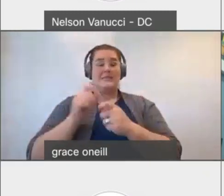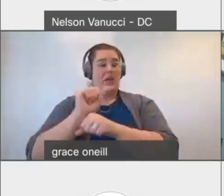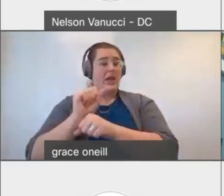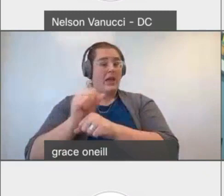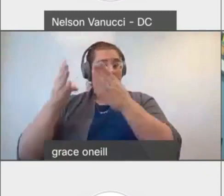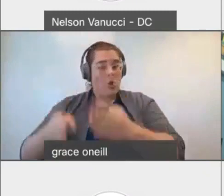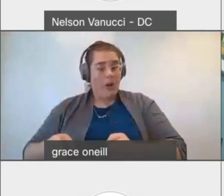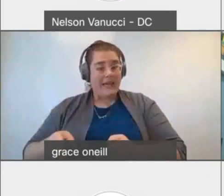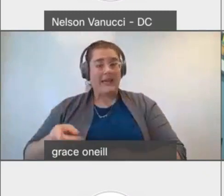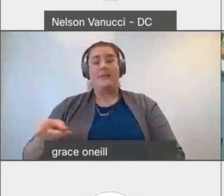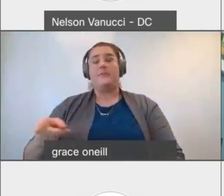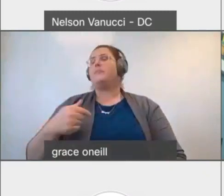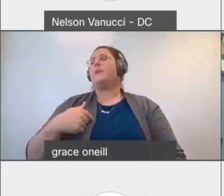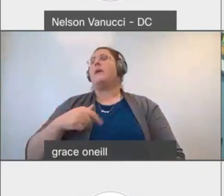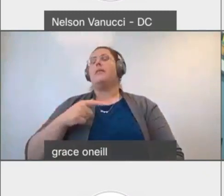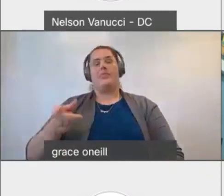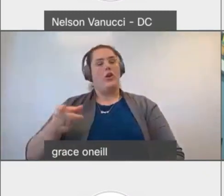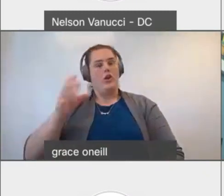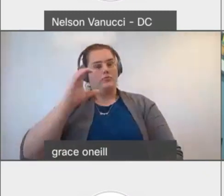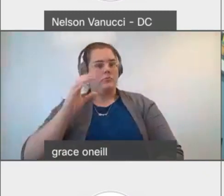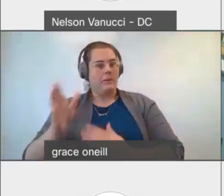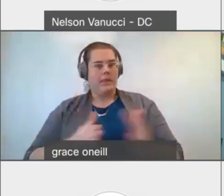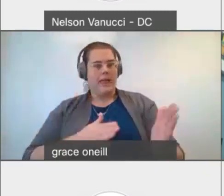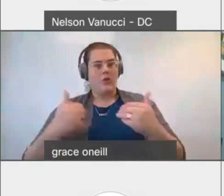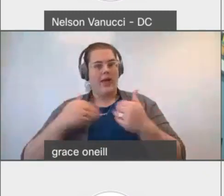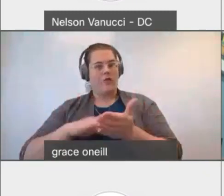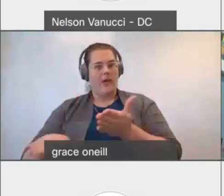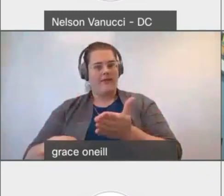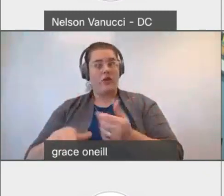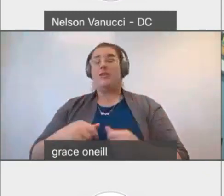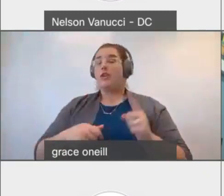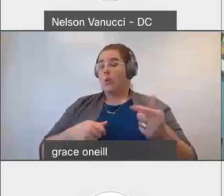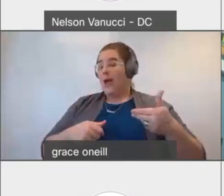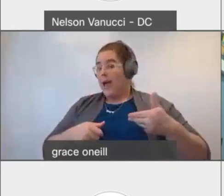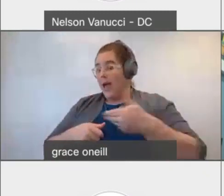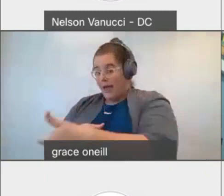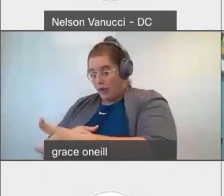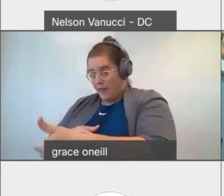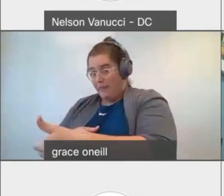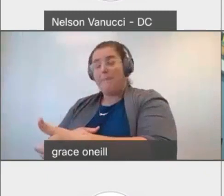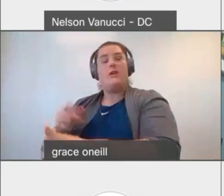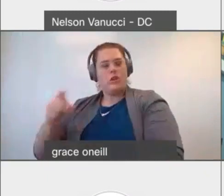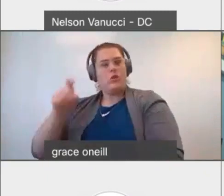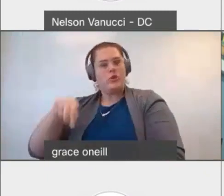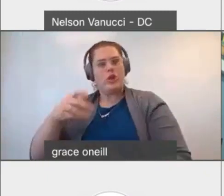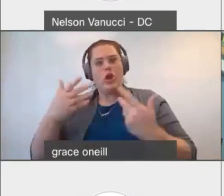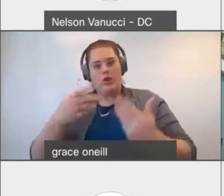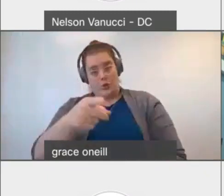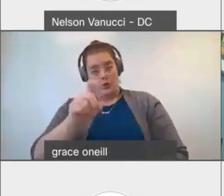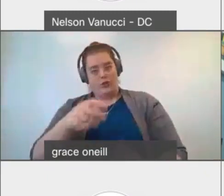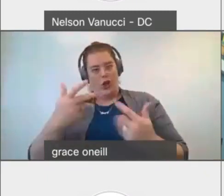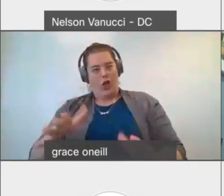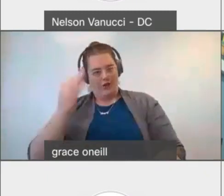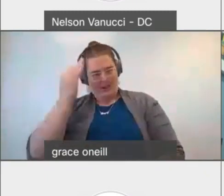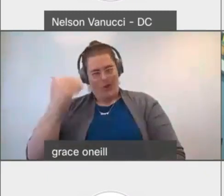and you hire that employee, they should be getting you should know that they have documentation for the